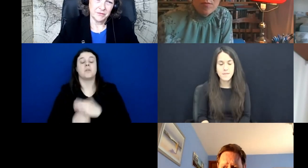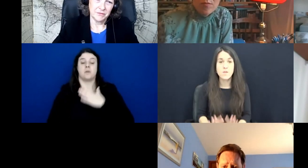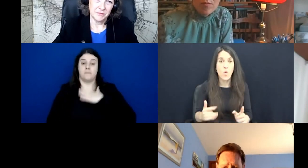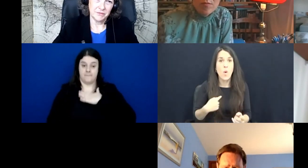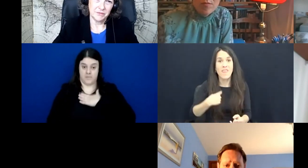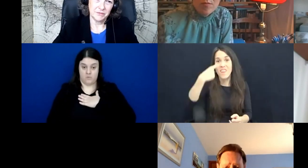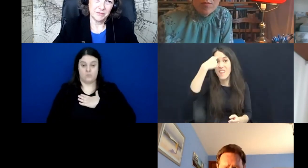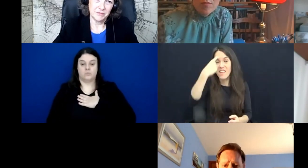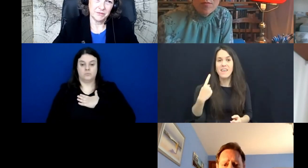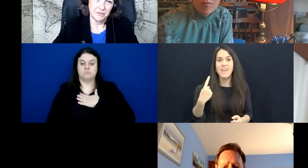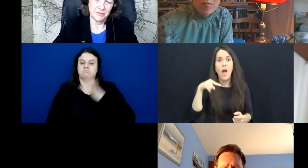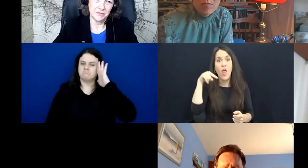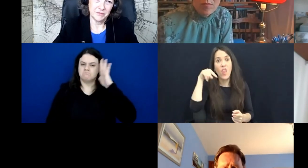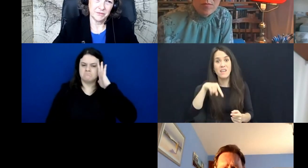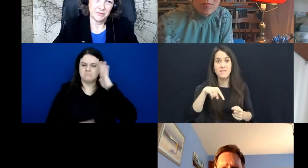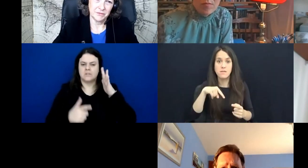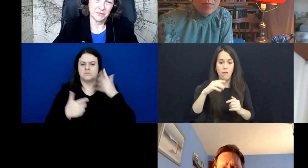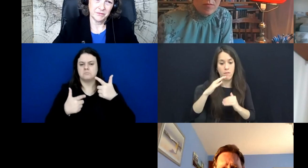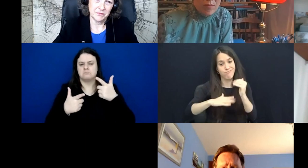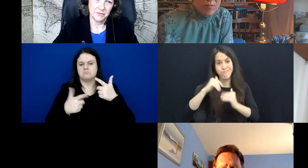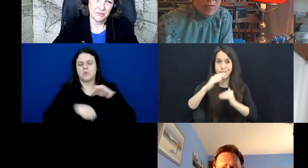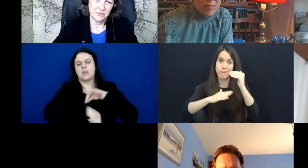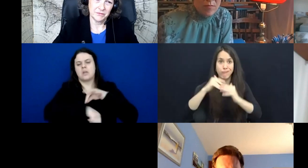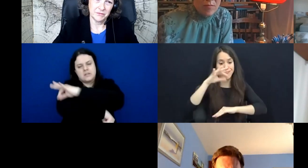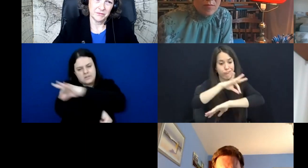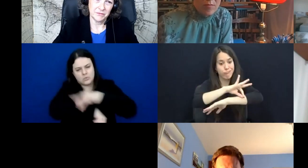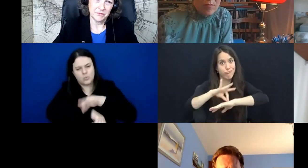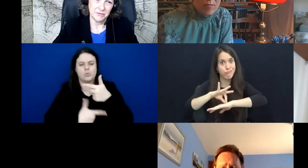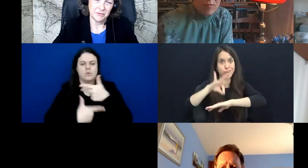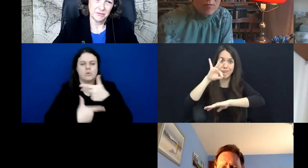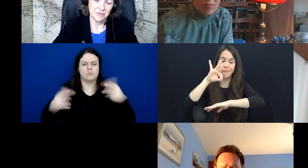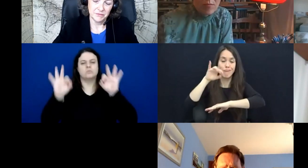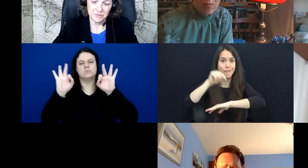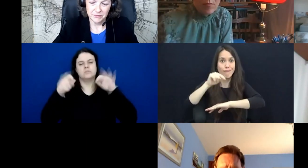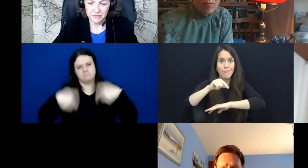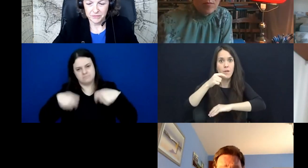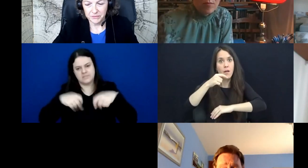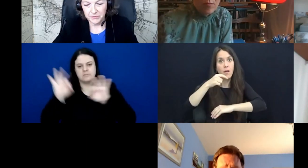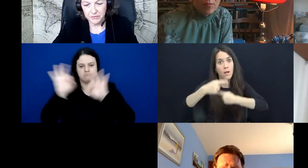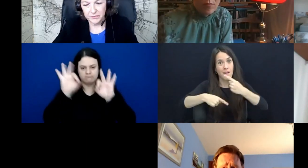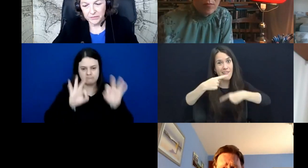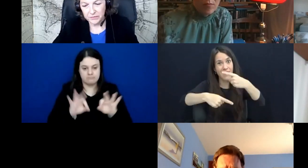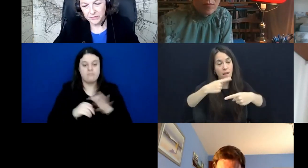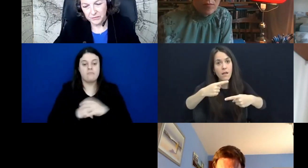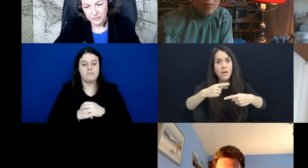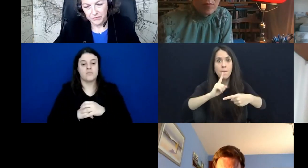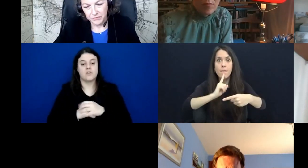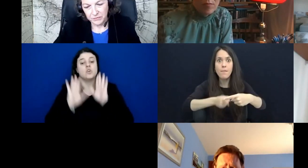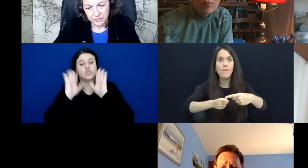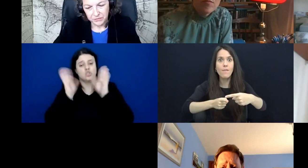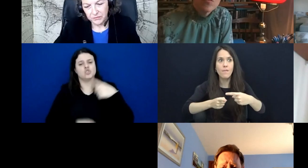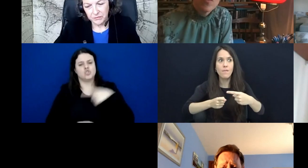of the architecture that we need to employ here already is in